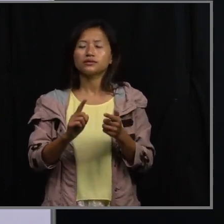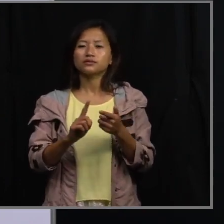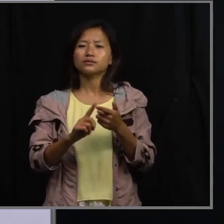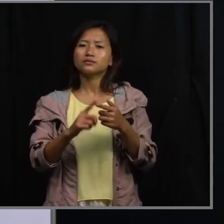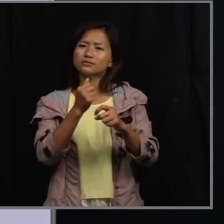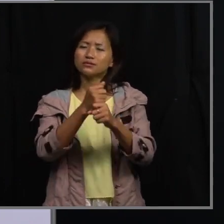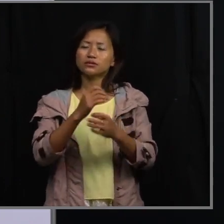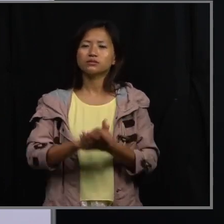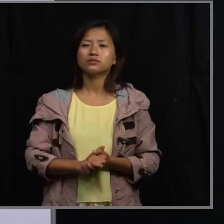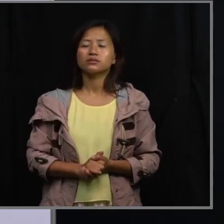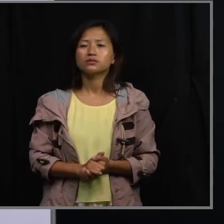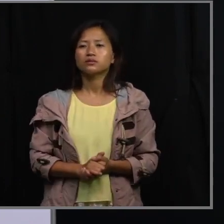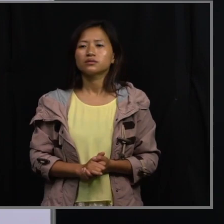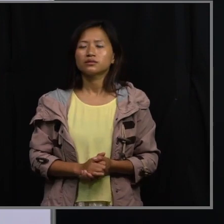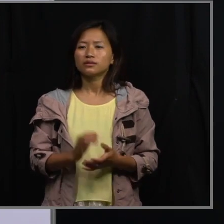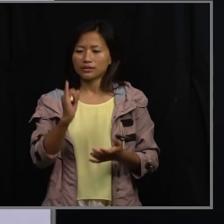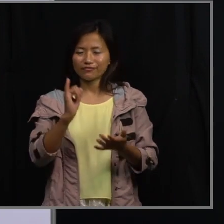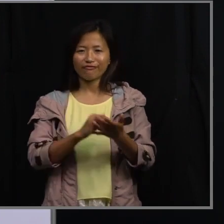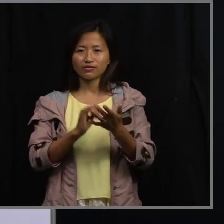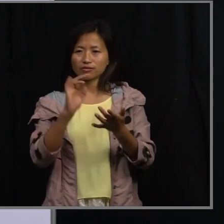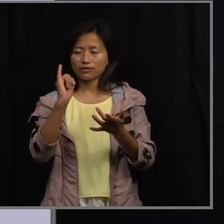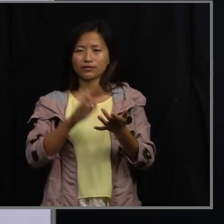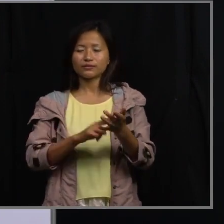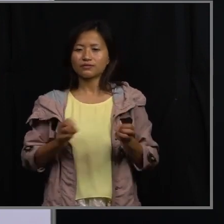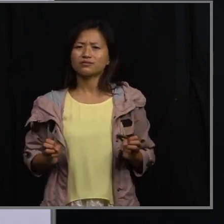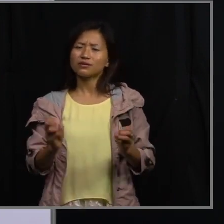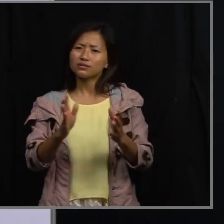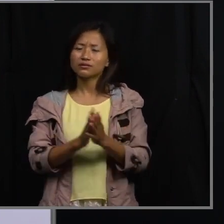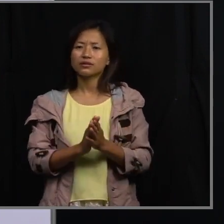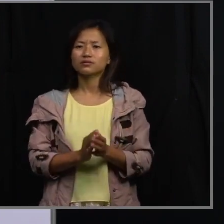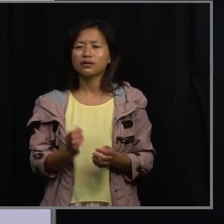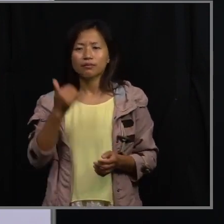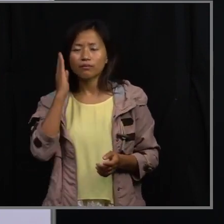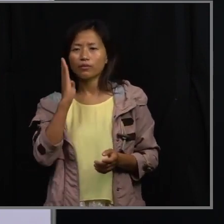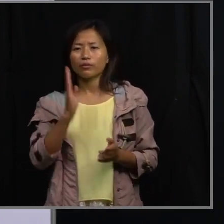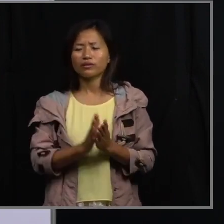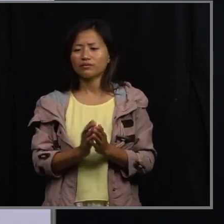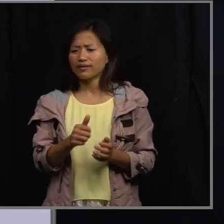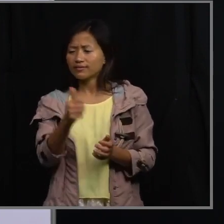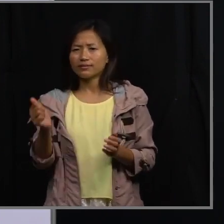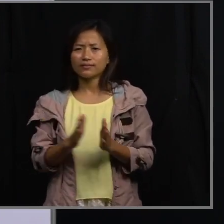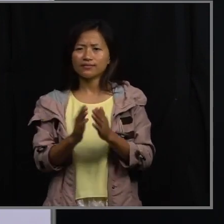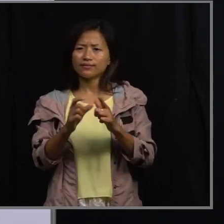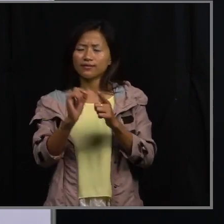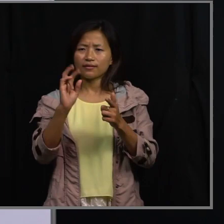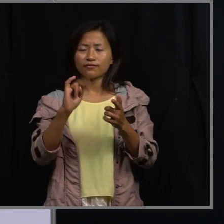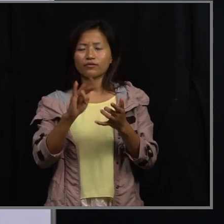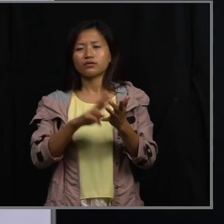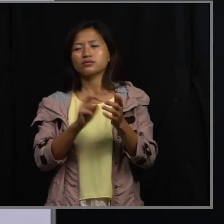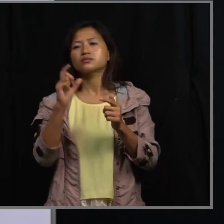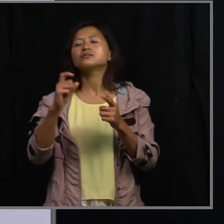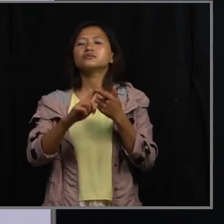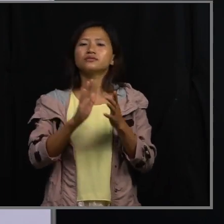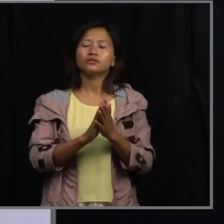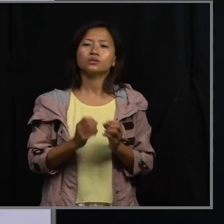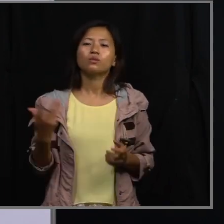communicate before inventing mobile phones, before inventing any communication device, okay, people, they started thinking like,